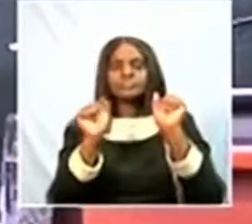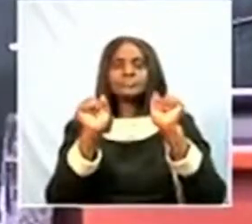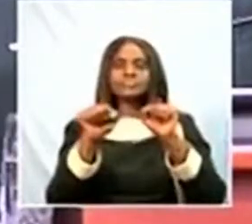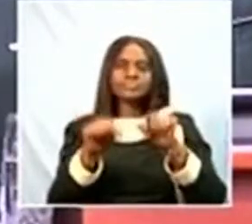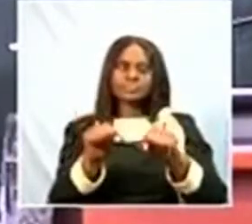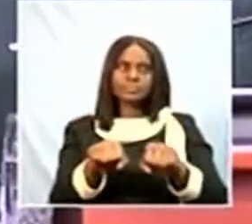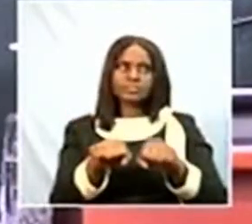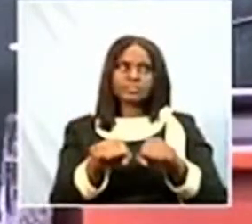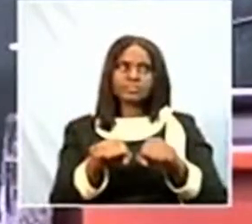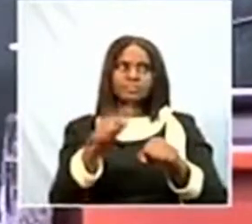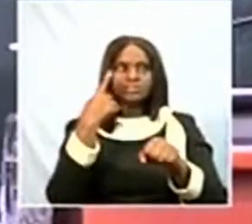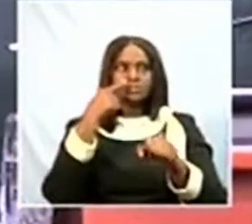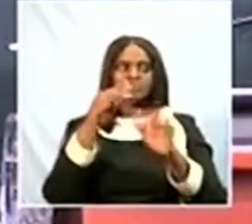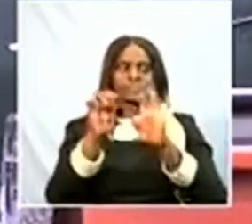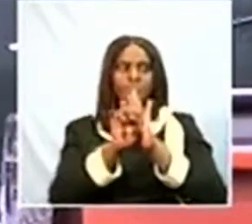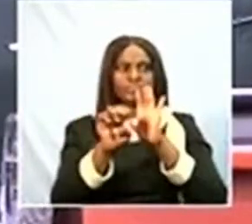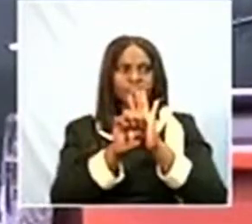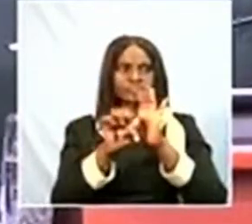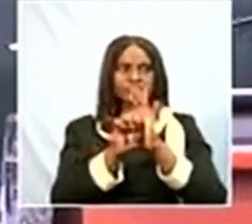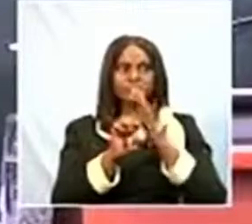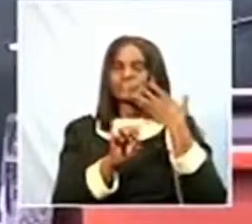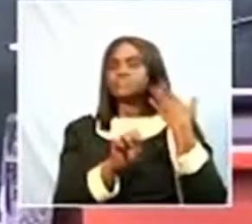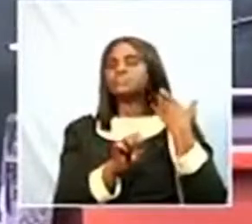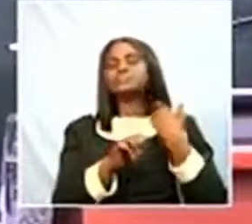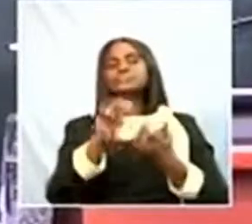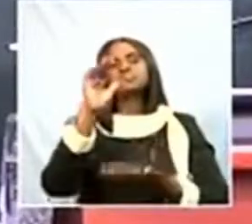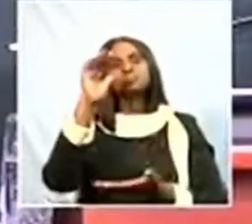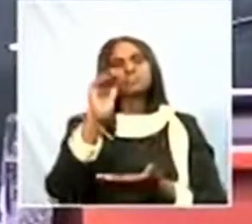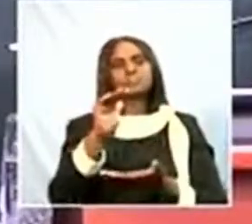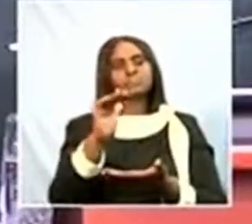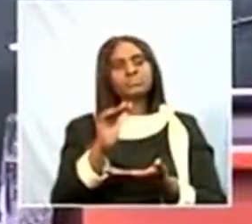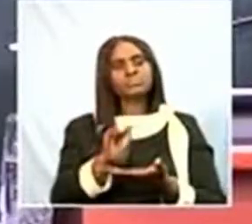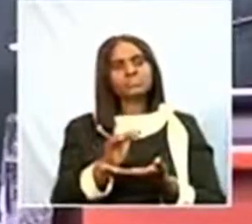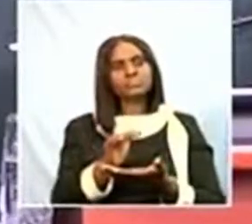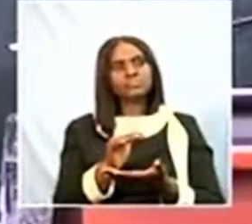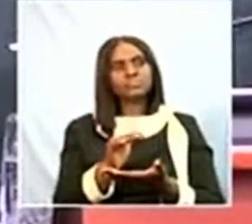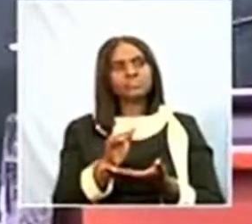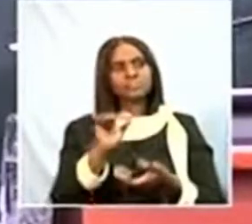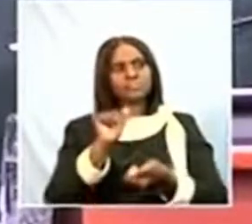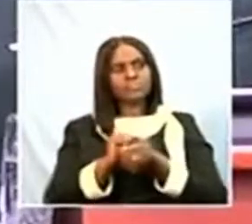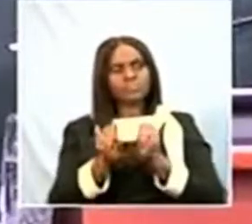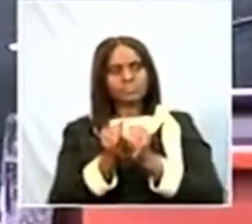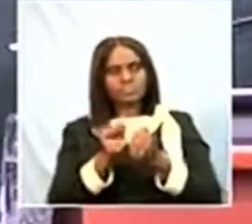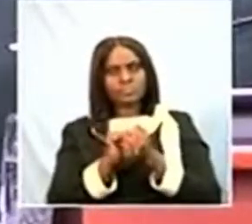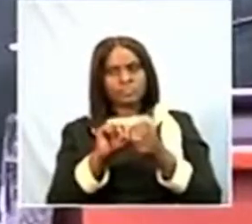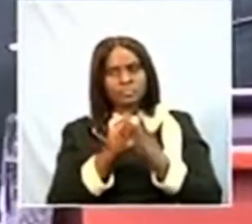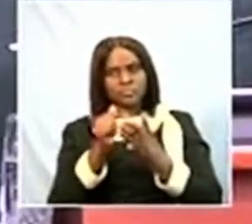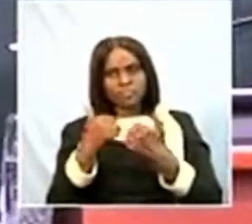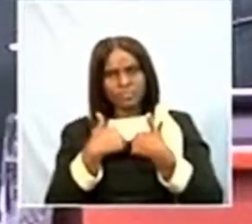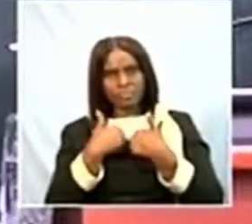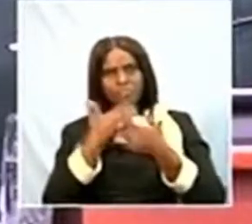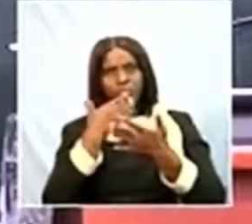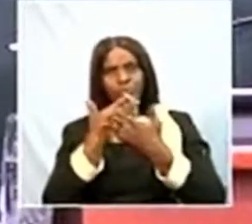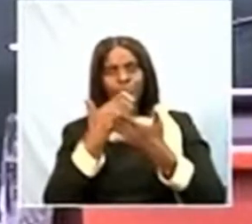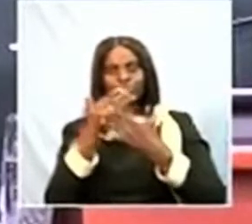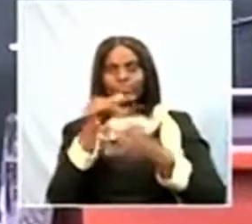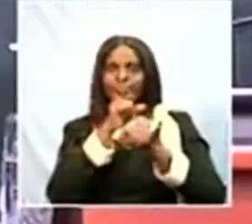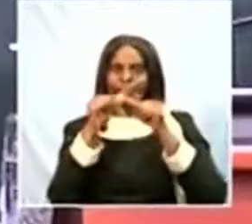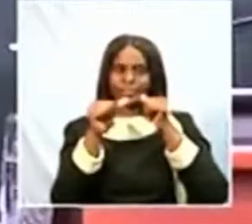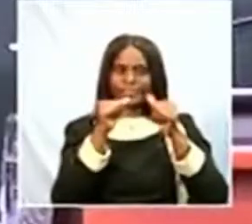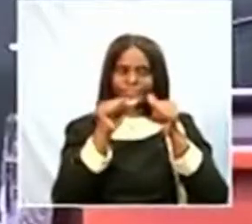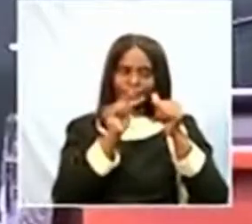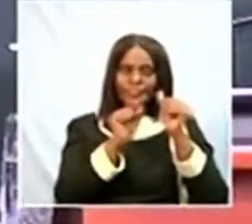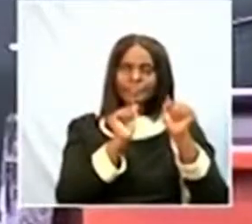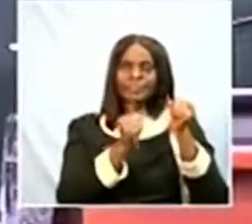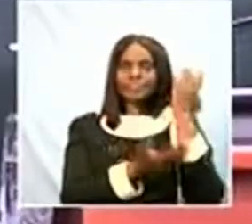capabilities. For example, urban forests can reduce urban heat islands effects, while sustainable agriculture practice can